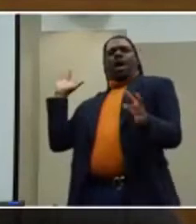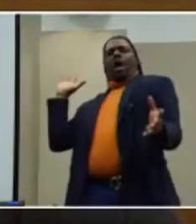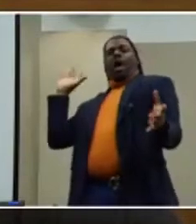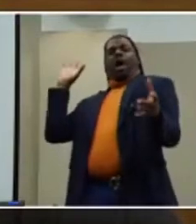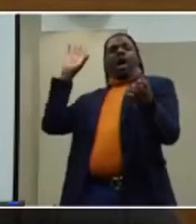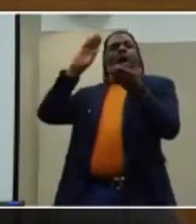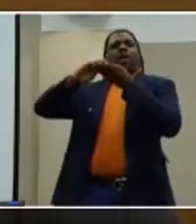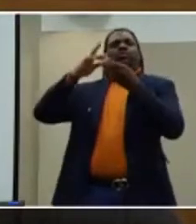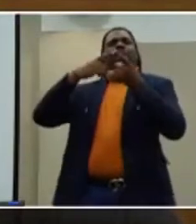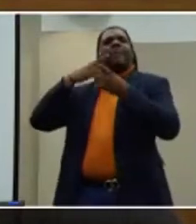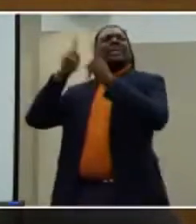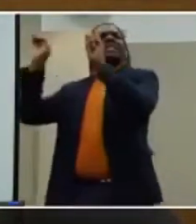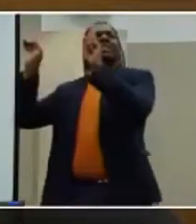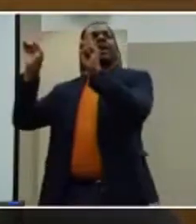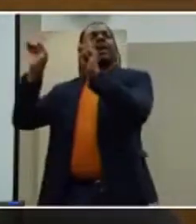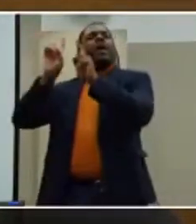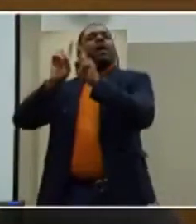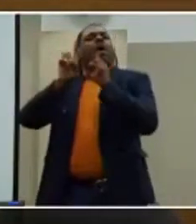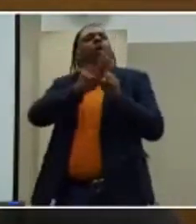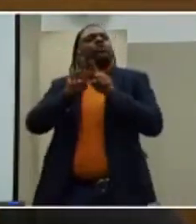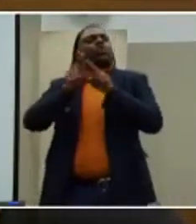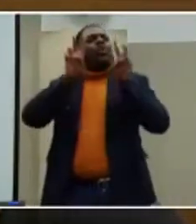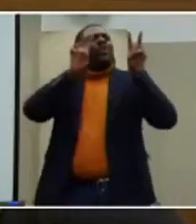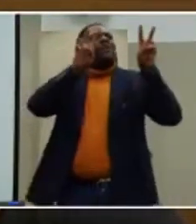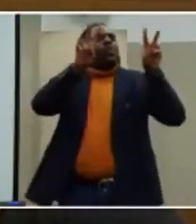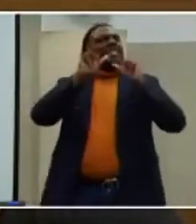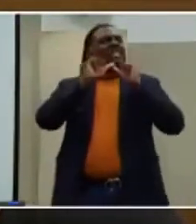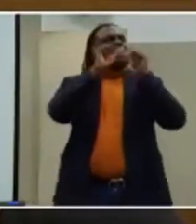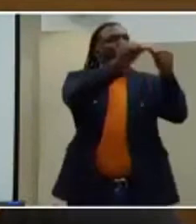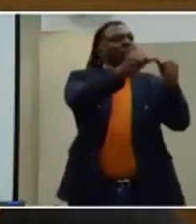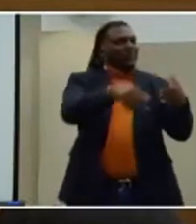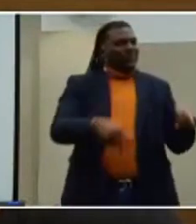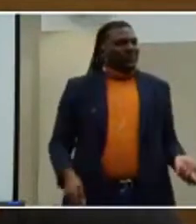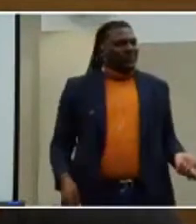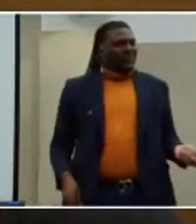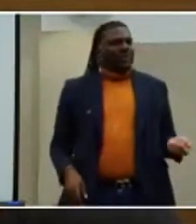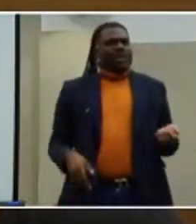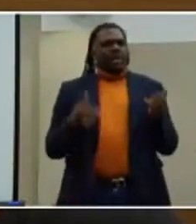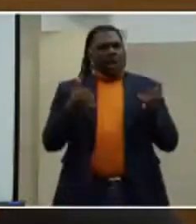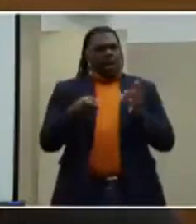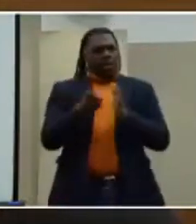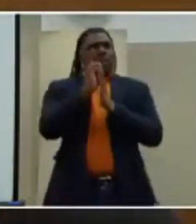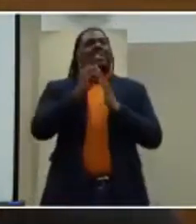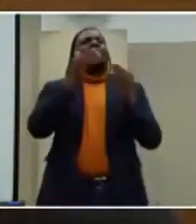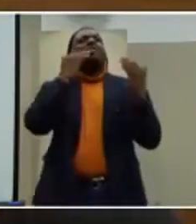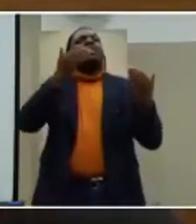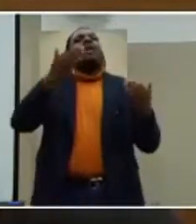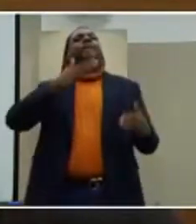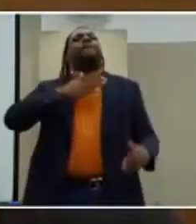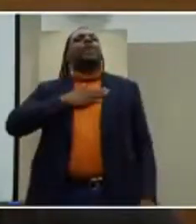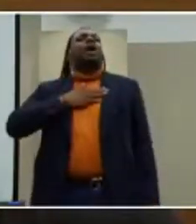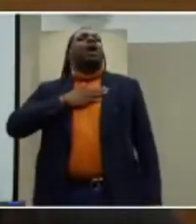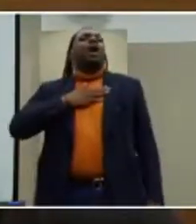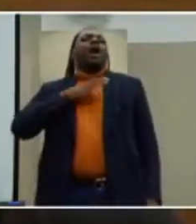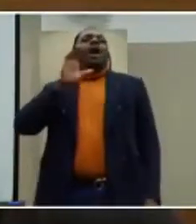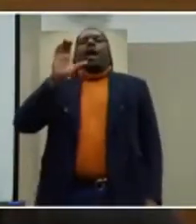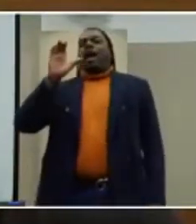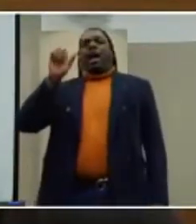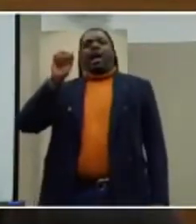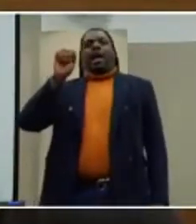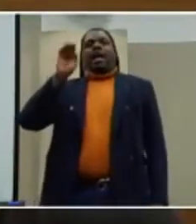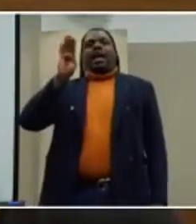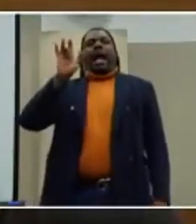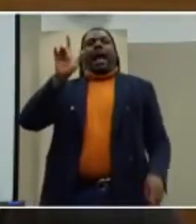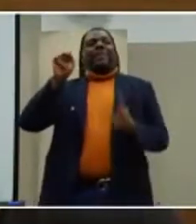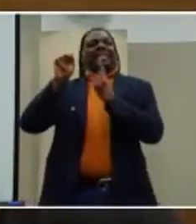look forward to things that we still need to do. I'd like to take a moment to thank my fellow cabinet secretaries who are